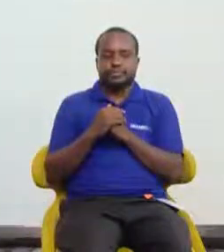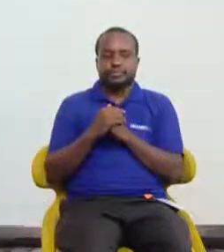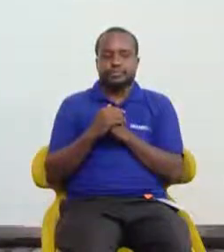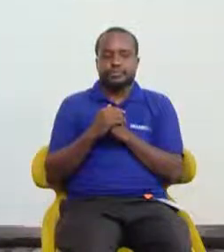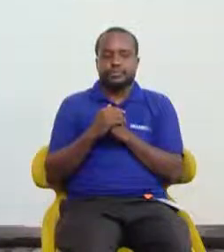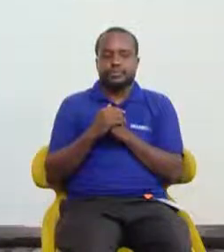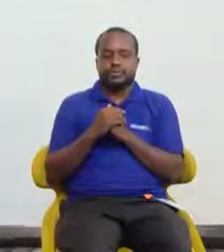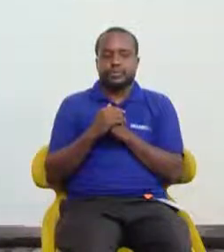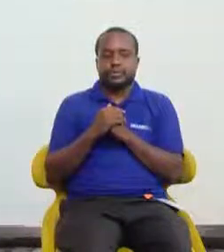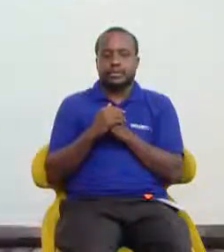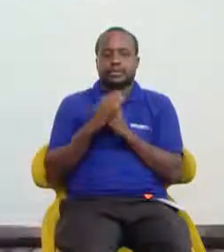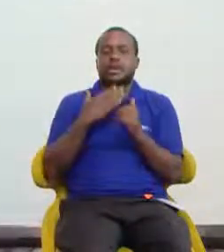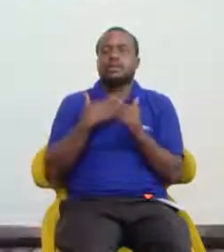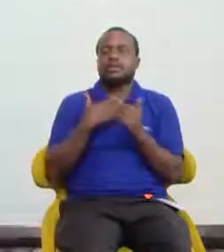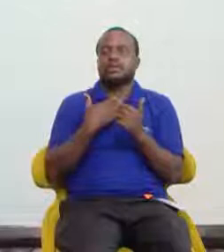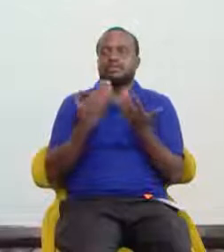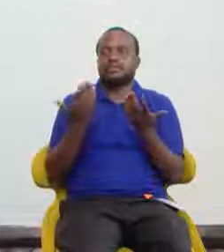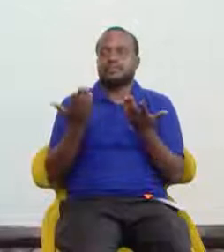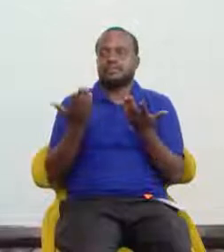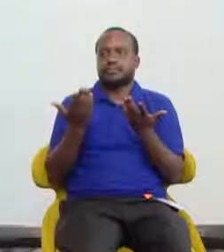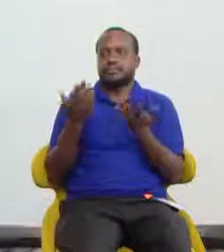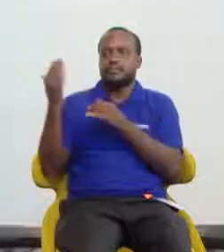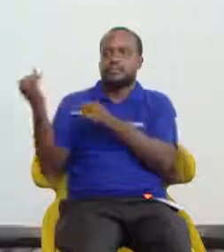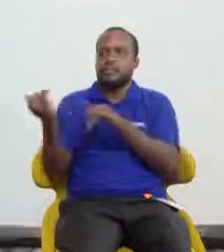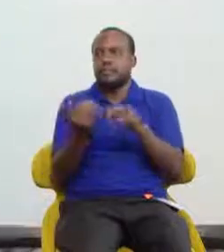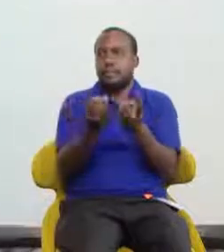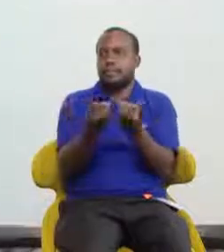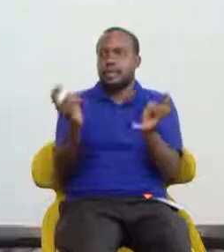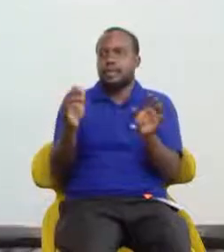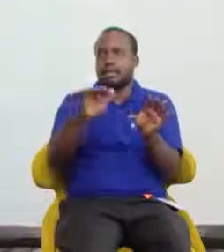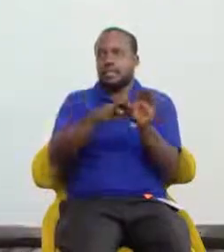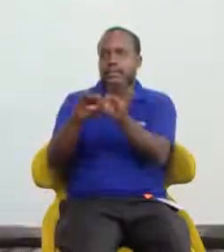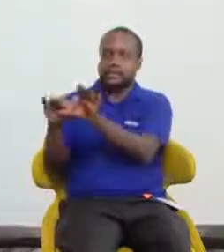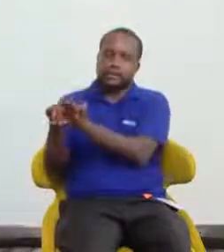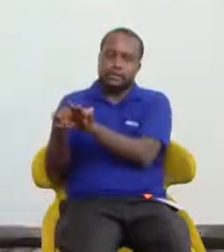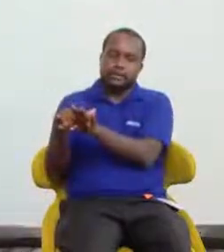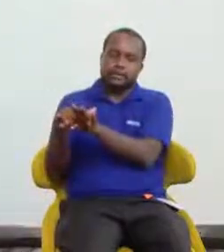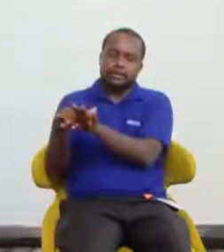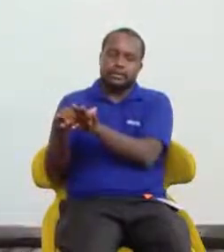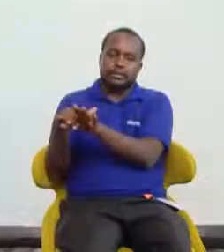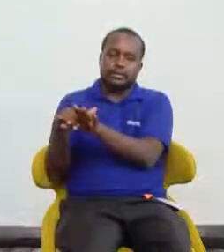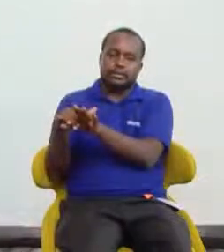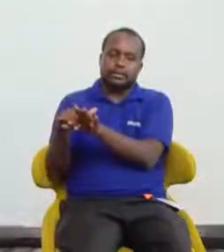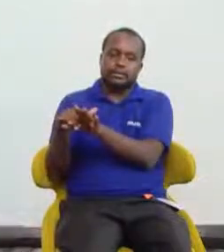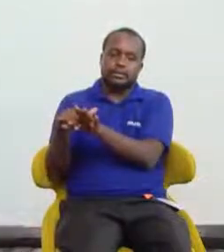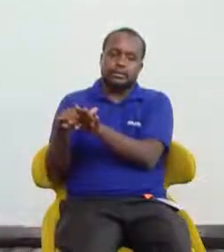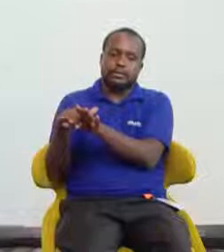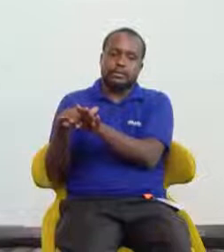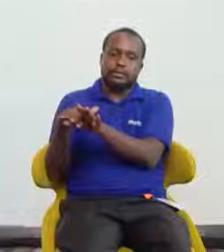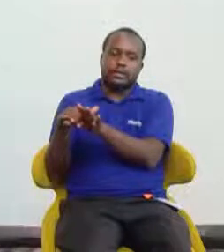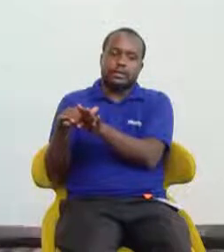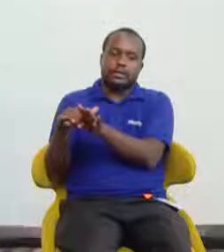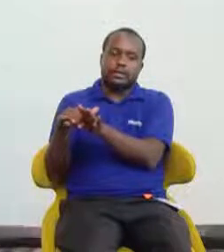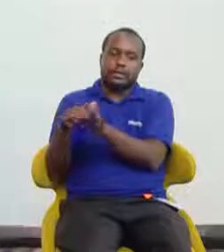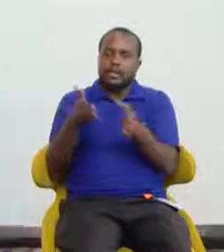of time. I want to take this opportunity to invite the panelists, and probably in this order